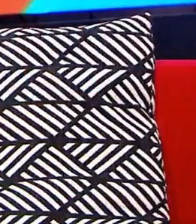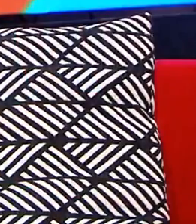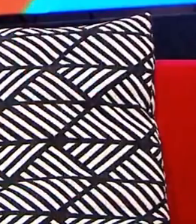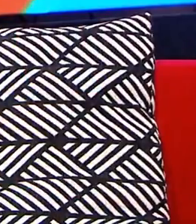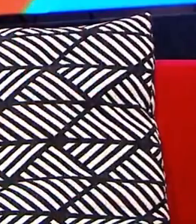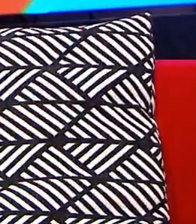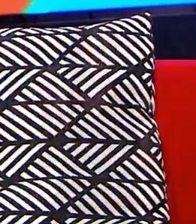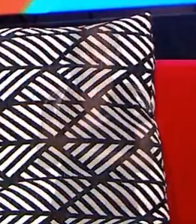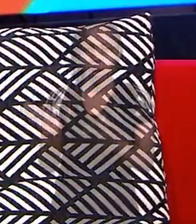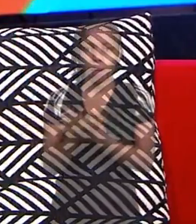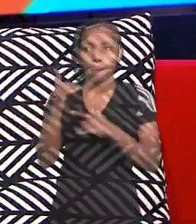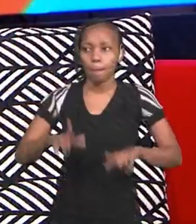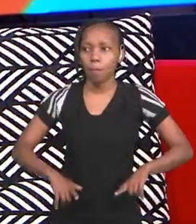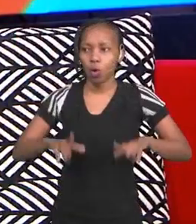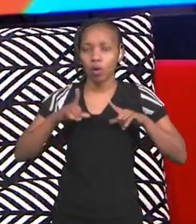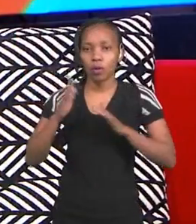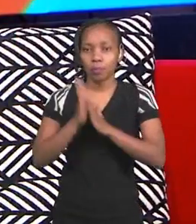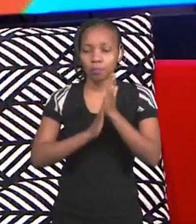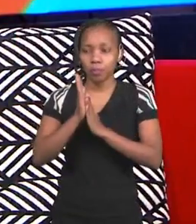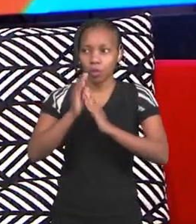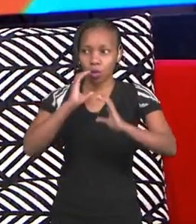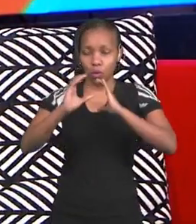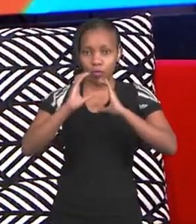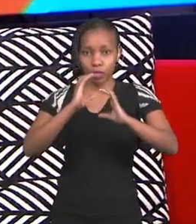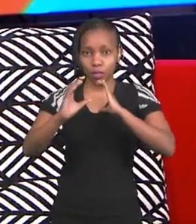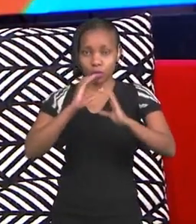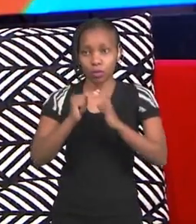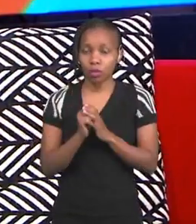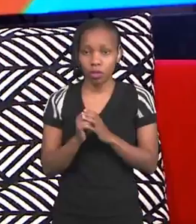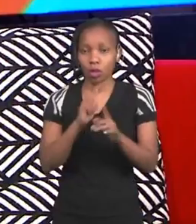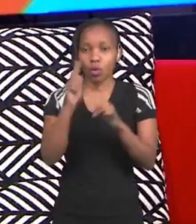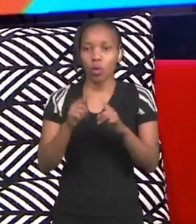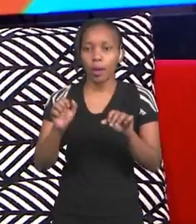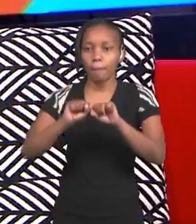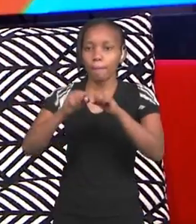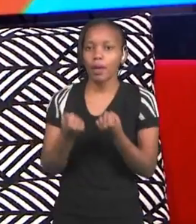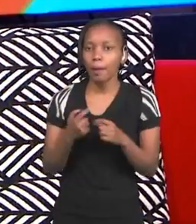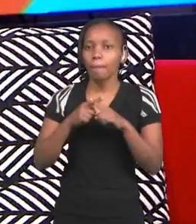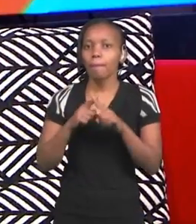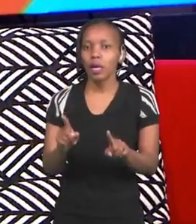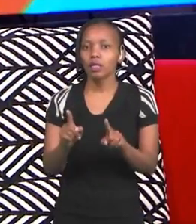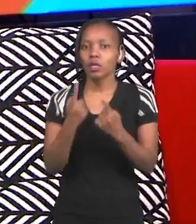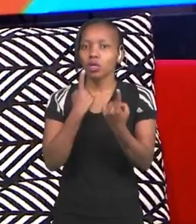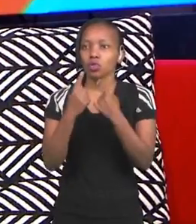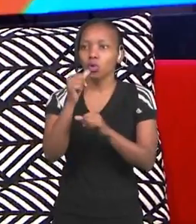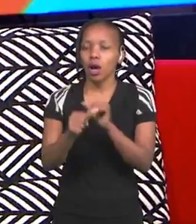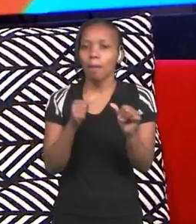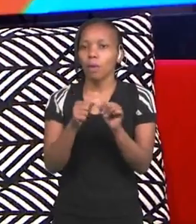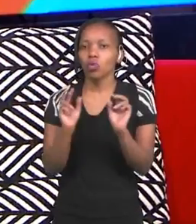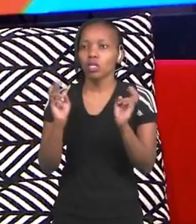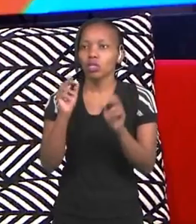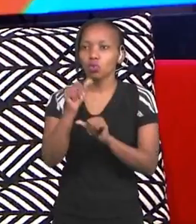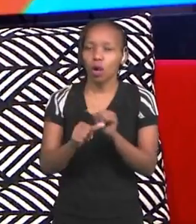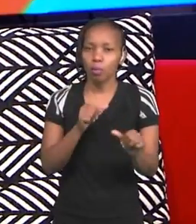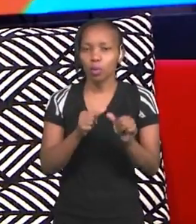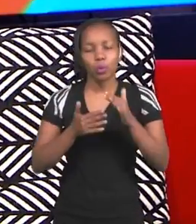Welcome back to Morning Live. Interesting conversation just when you took a break, but still, let's talk about the issue of